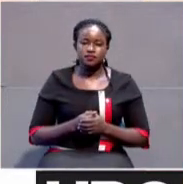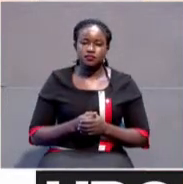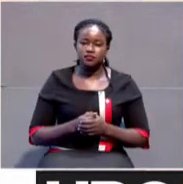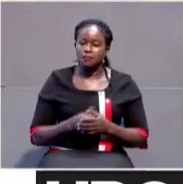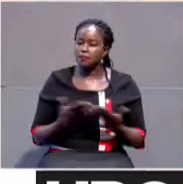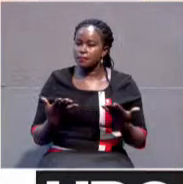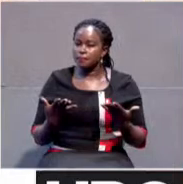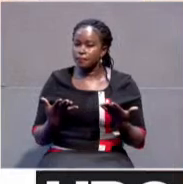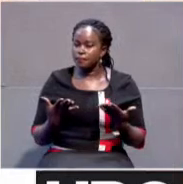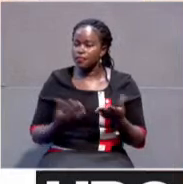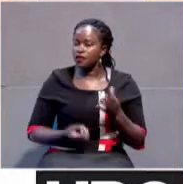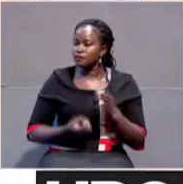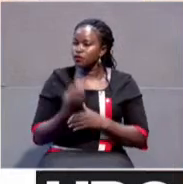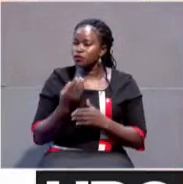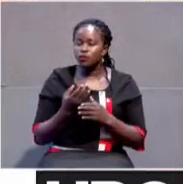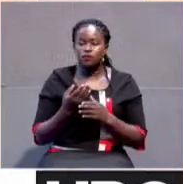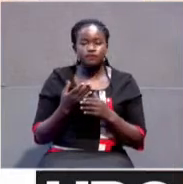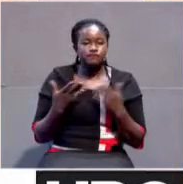by